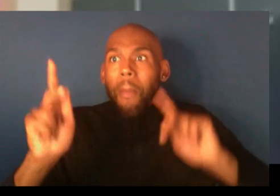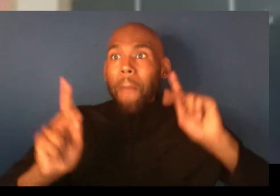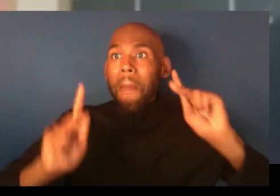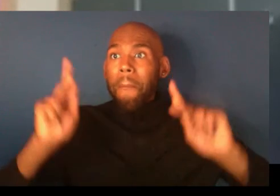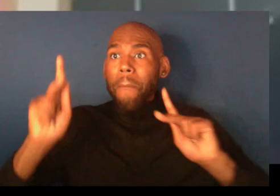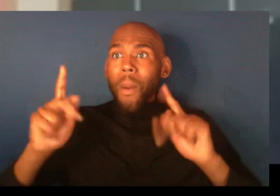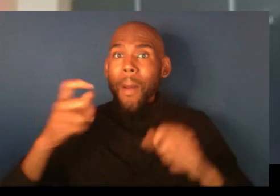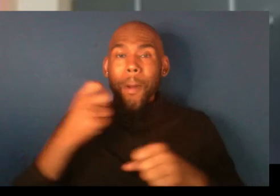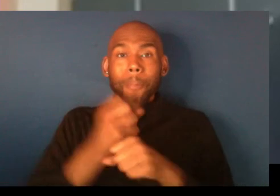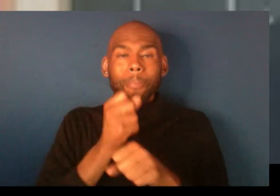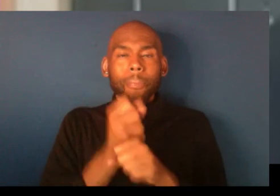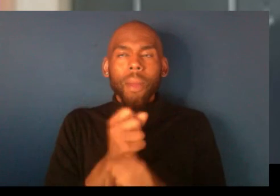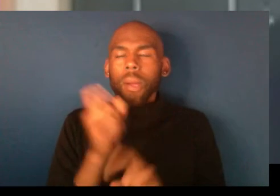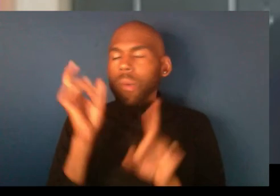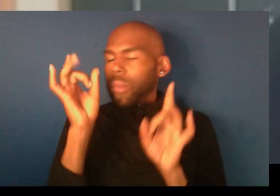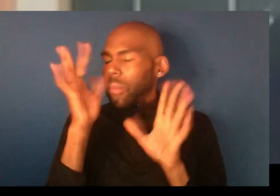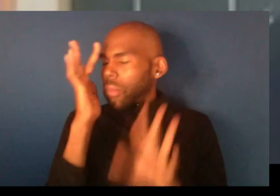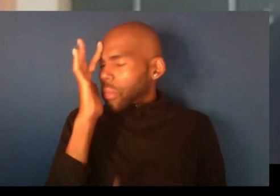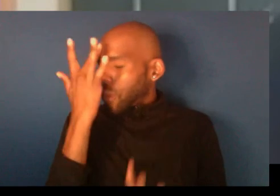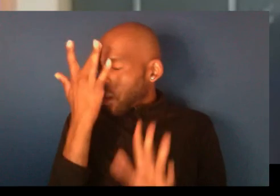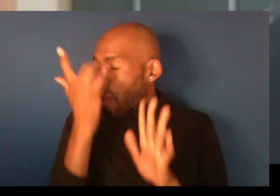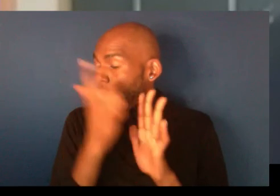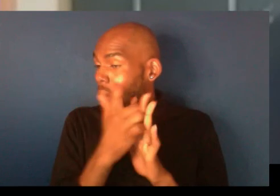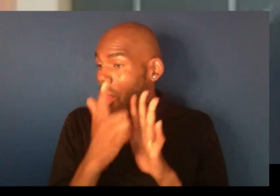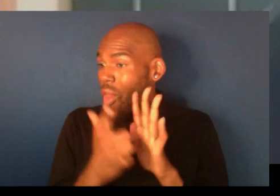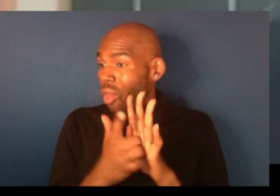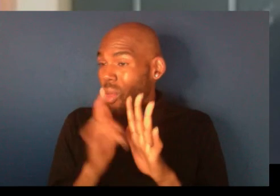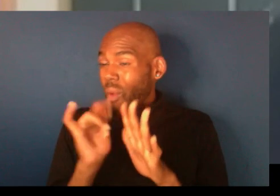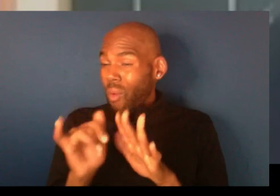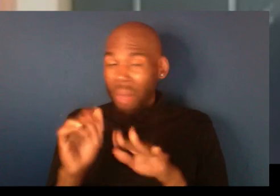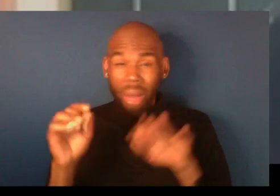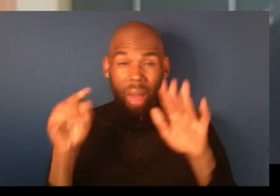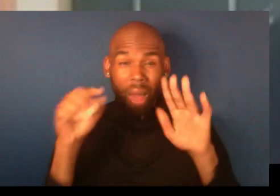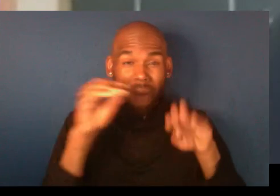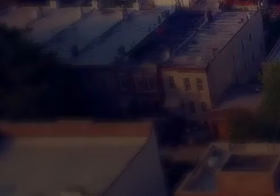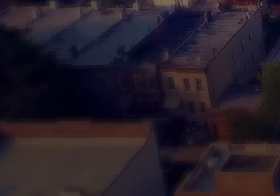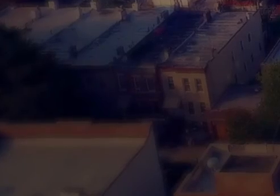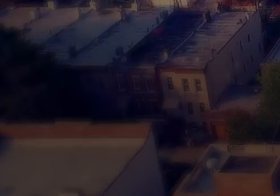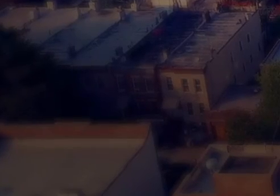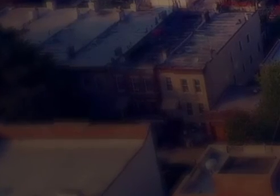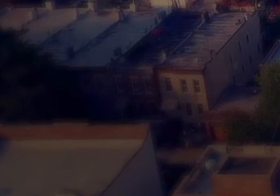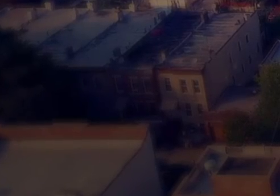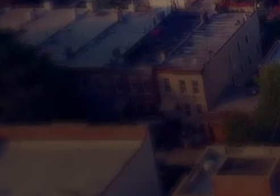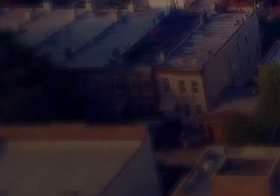laws that affects our law in such an adverse way. It's a simple answer to that for me.